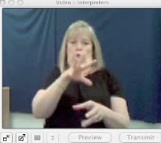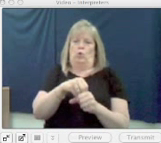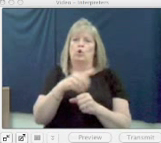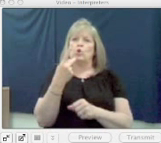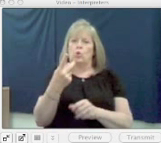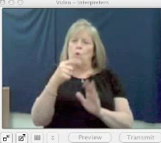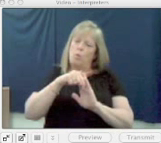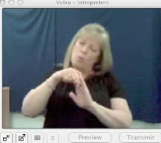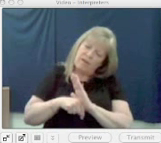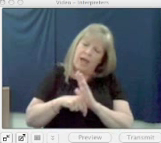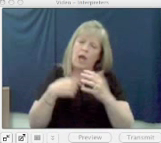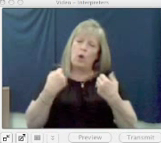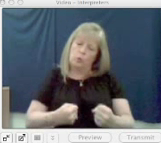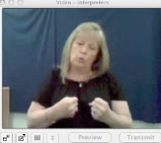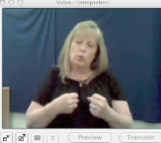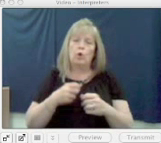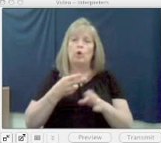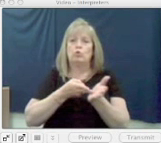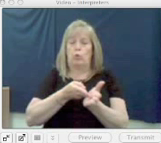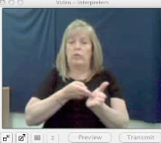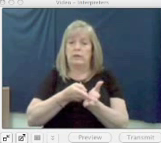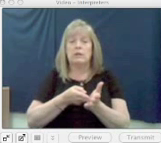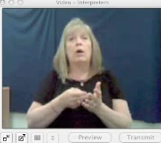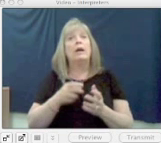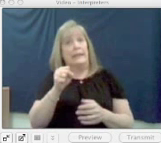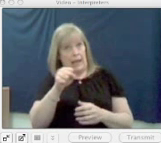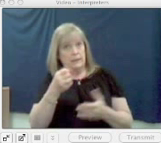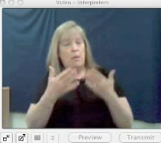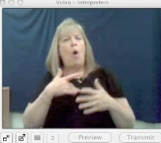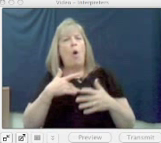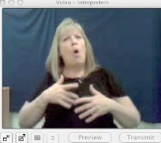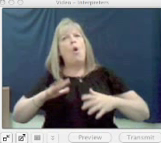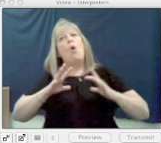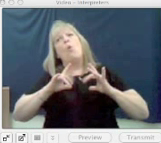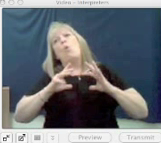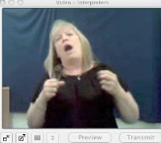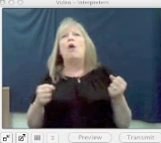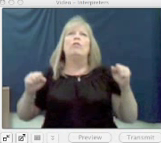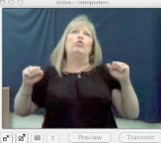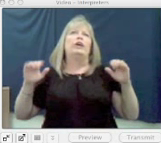may feel liberating. It may feel